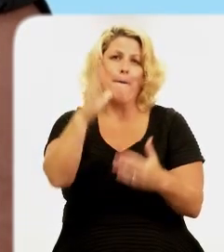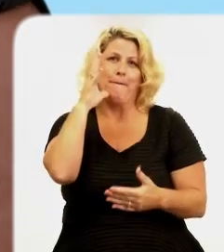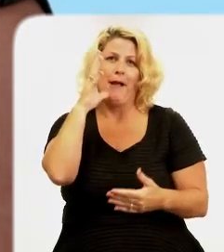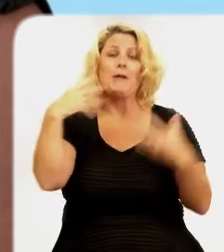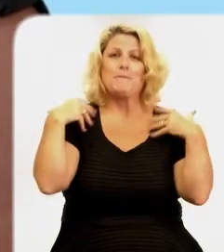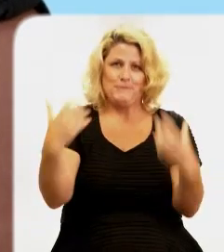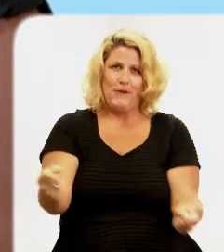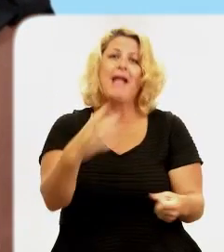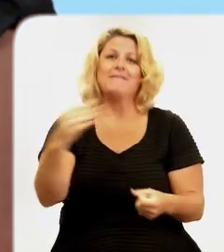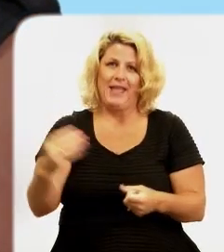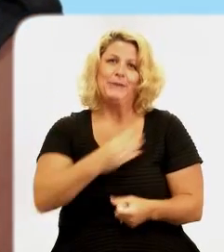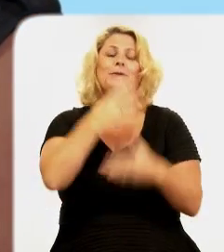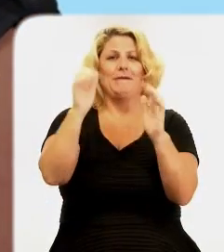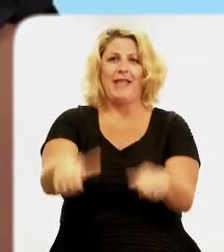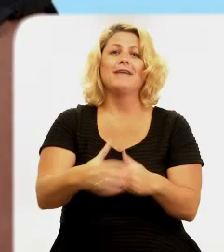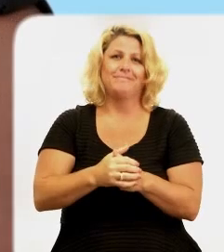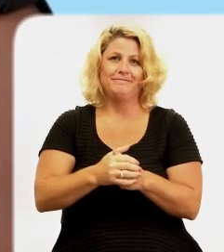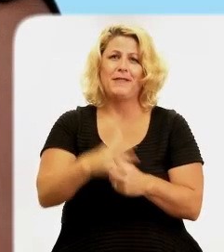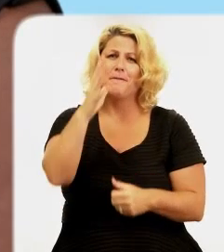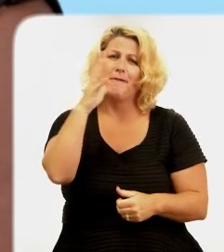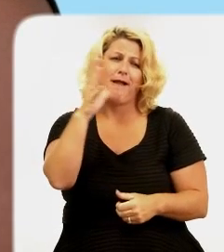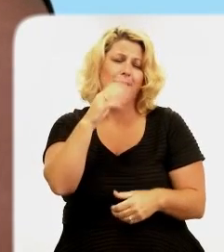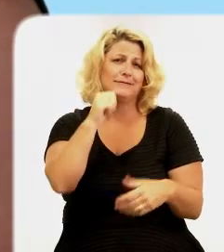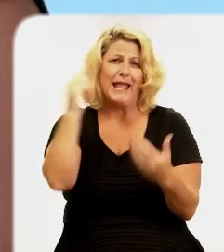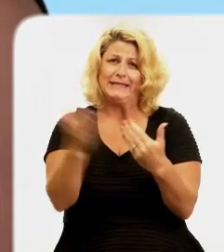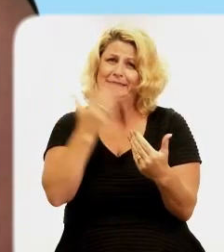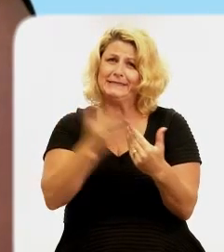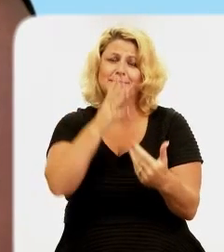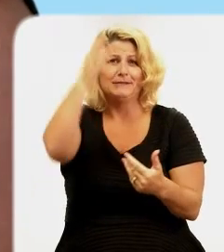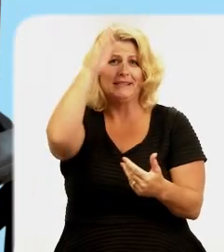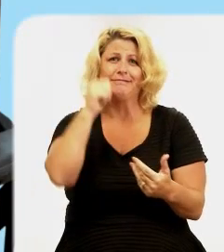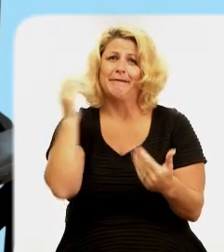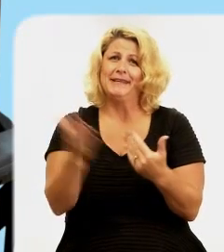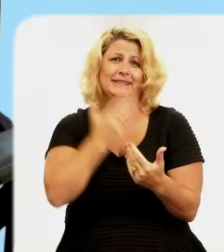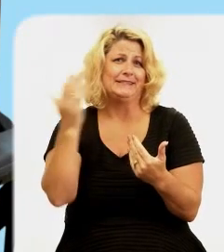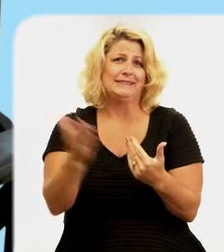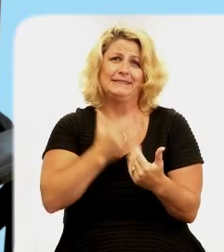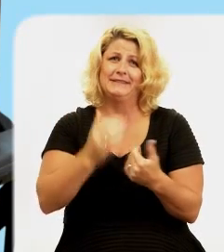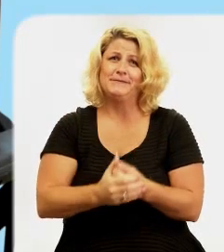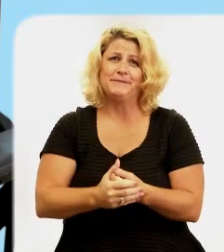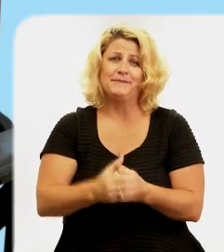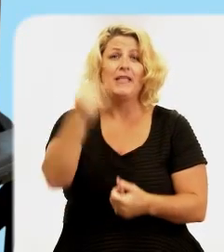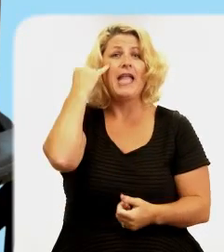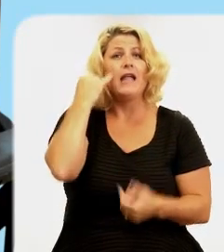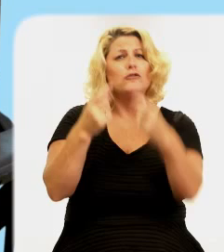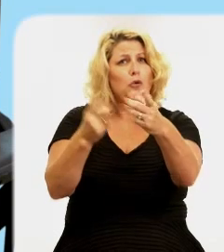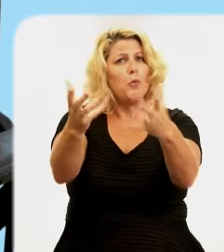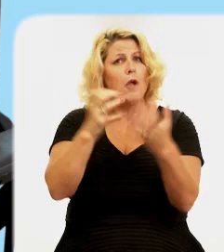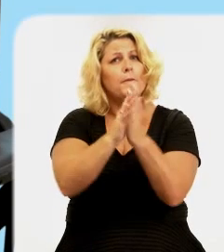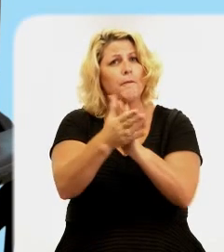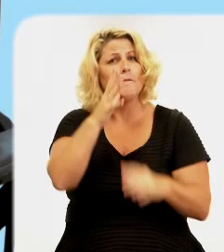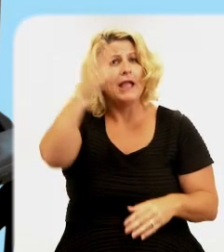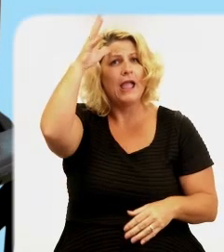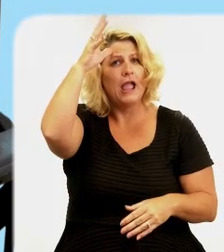are brave and inspirational, because being a mom is not easy. Being a parent is not easy. If being a parent is what